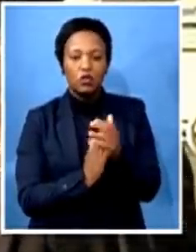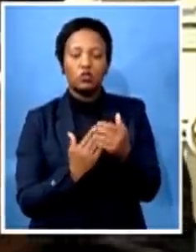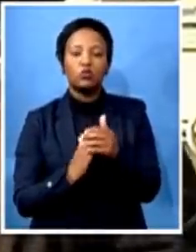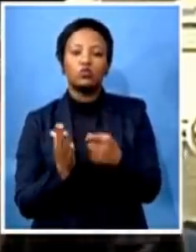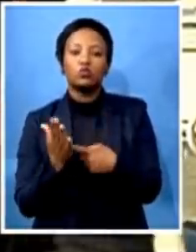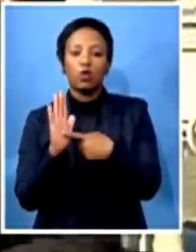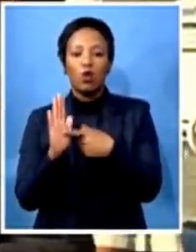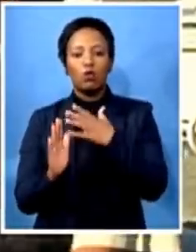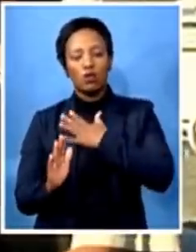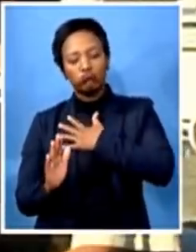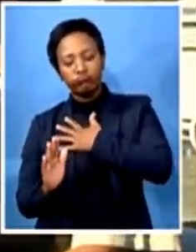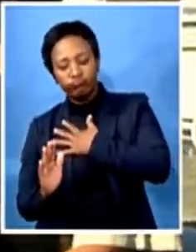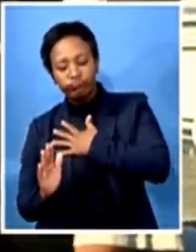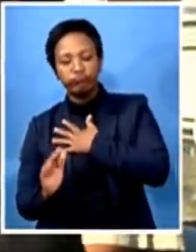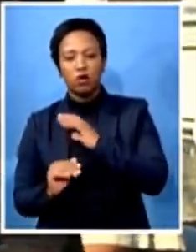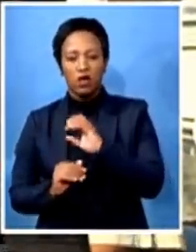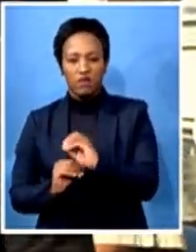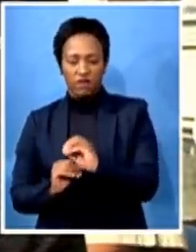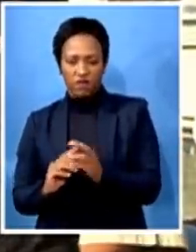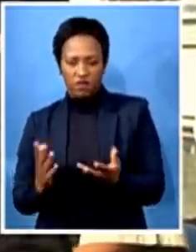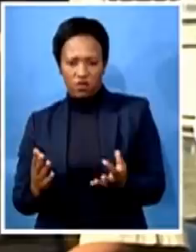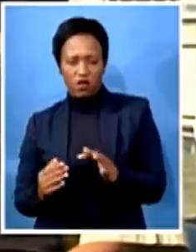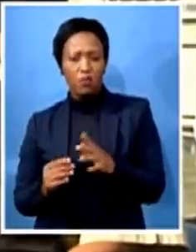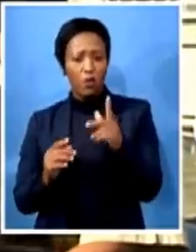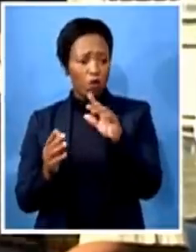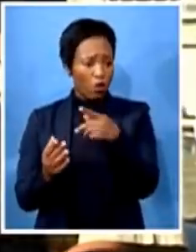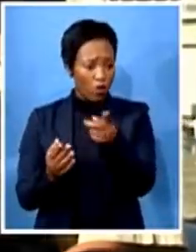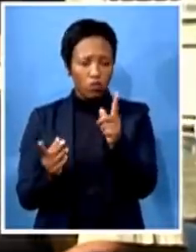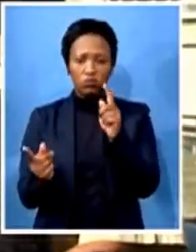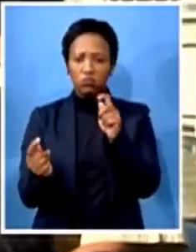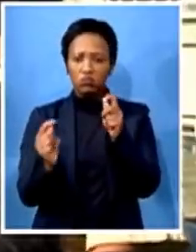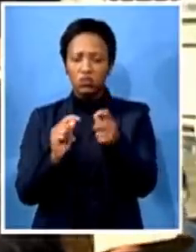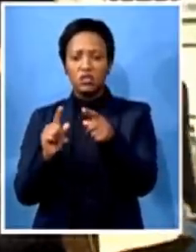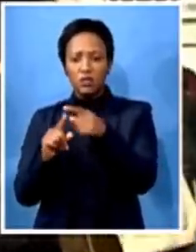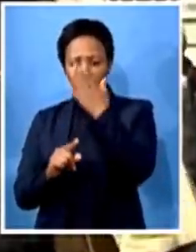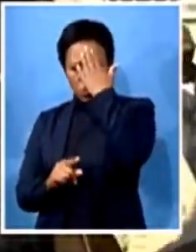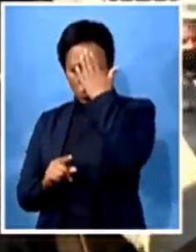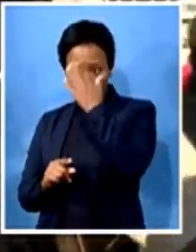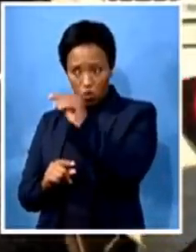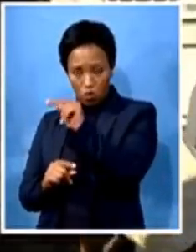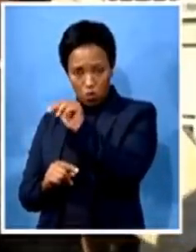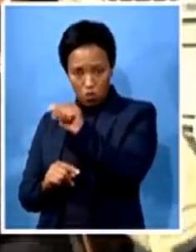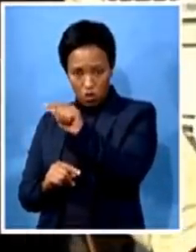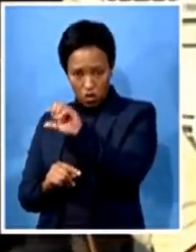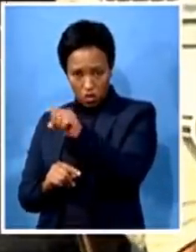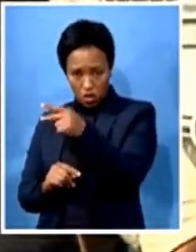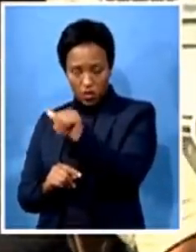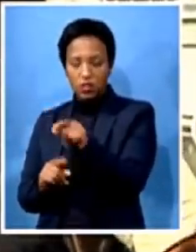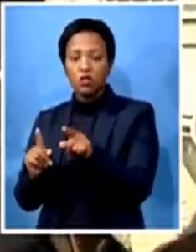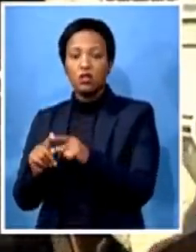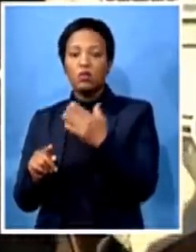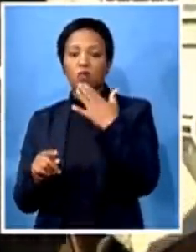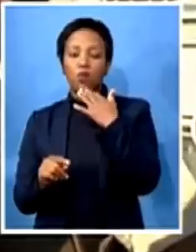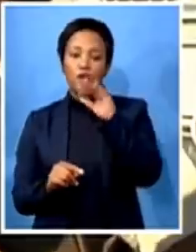even in all revolutions, as you know, Natasha, the African liberation movements, when they wanted to liberate these